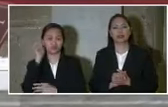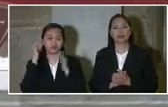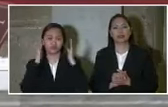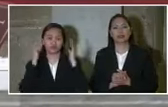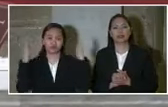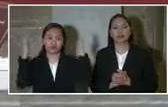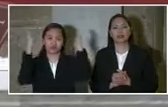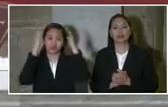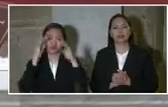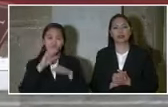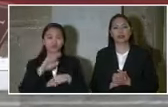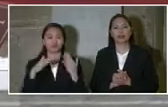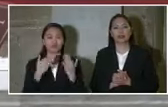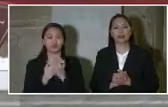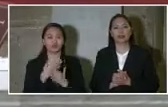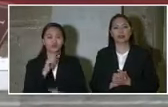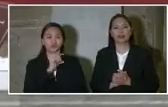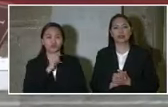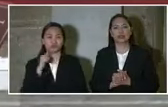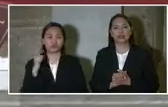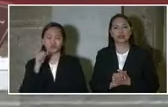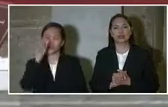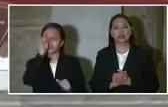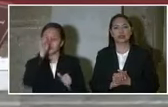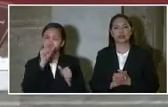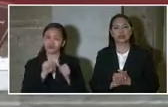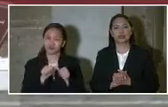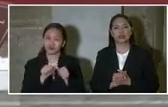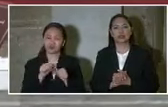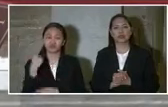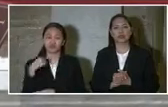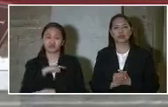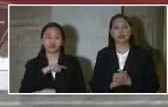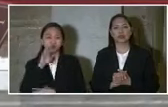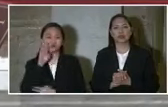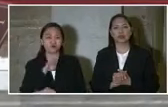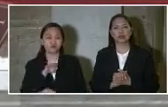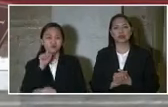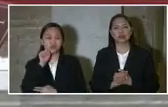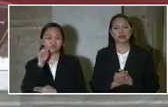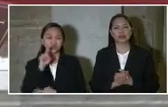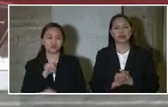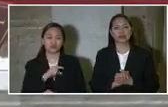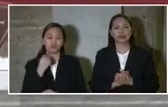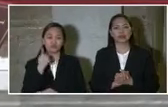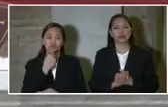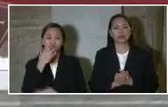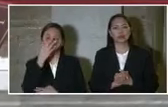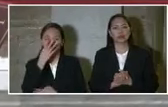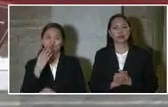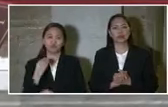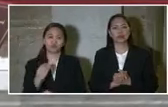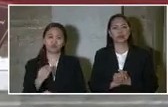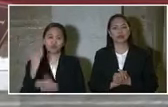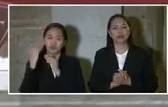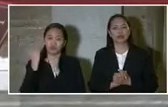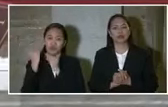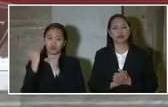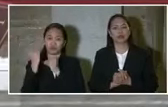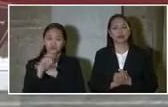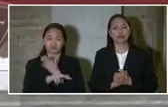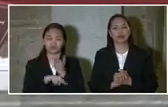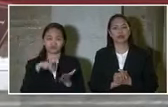Bishop, and all the clergy, remember also our brothers and sisters who have fallen asleep in the